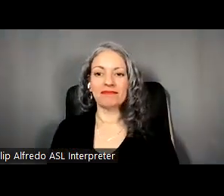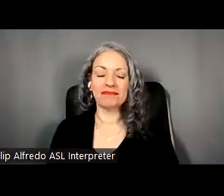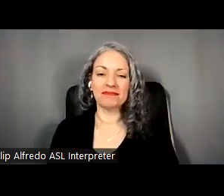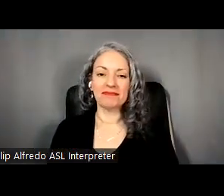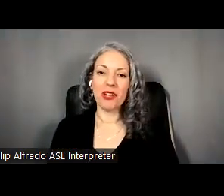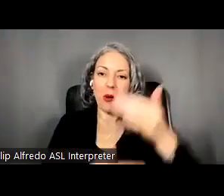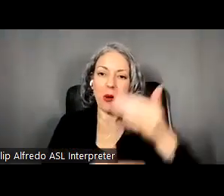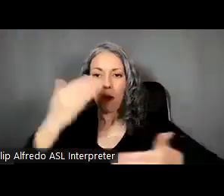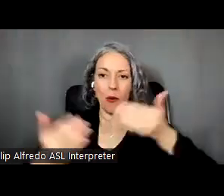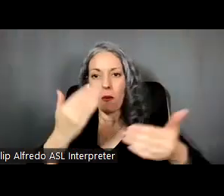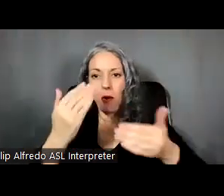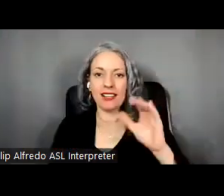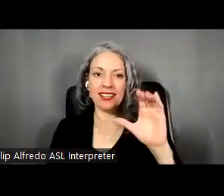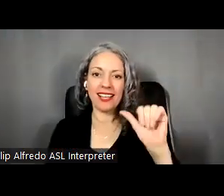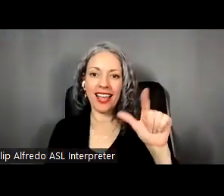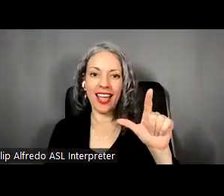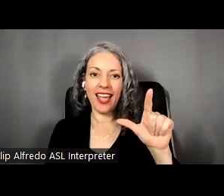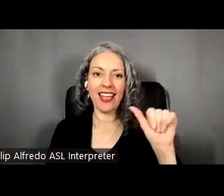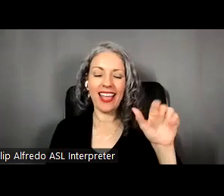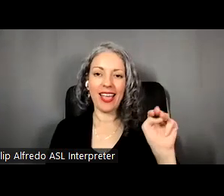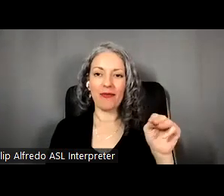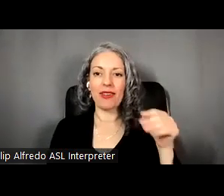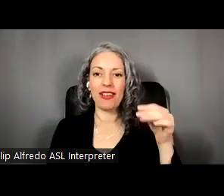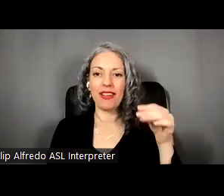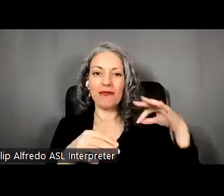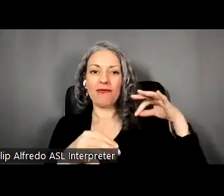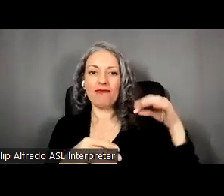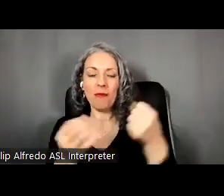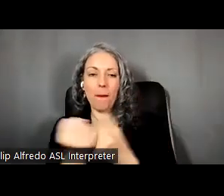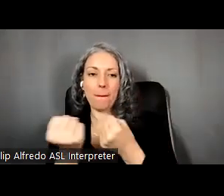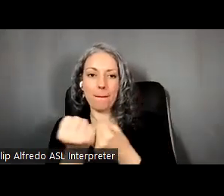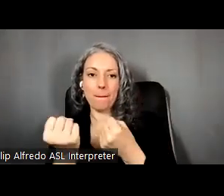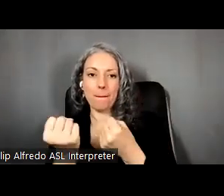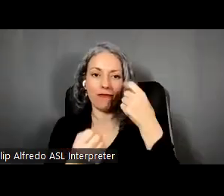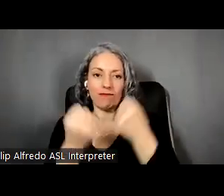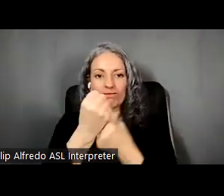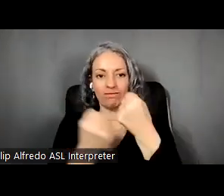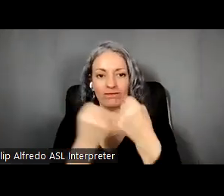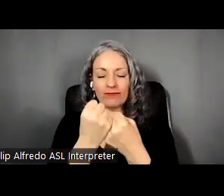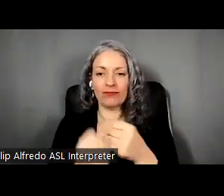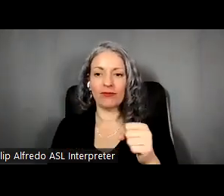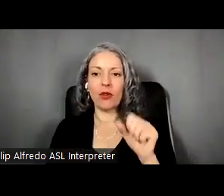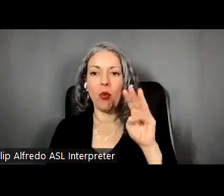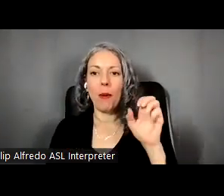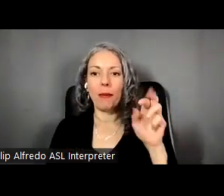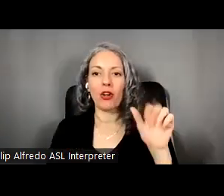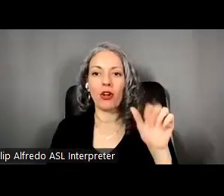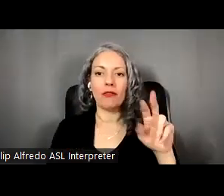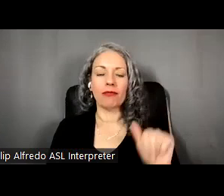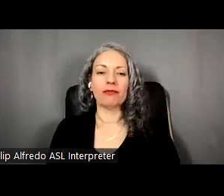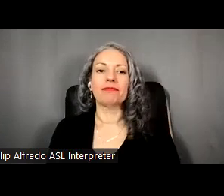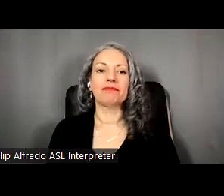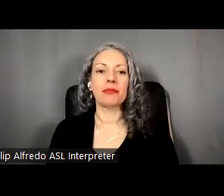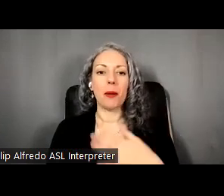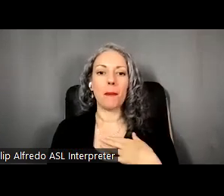Welcome to the CalAIM Funding Opportunity to Build Capacity and Infrastructure webinar. My name is